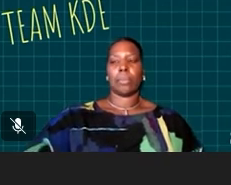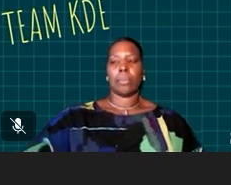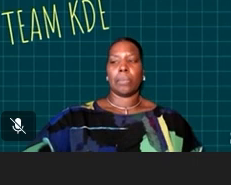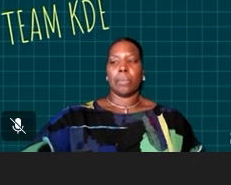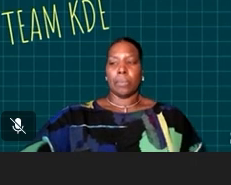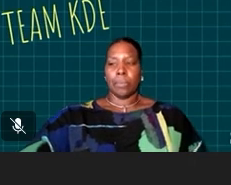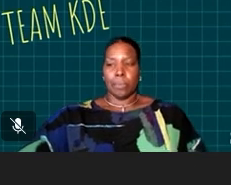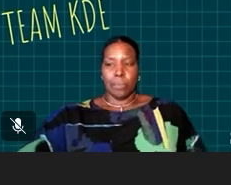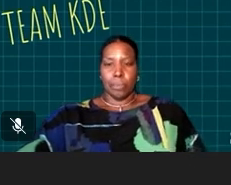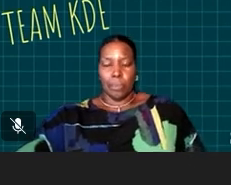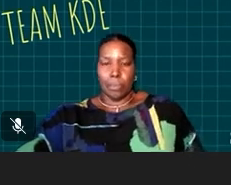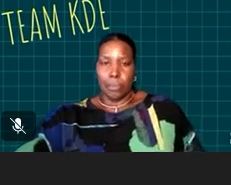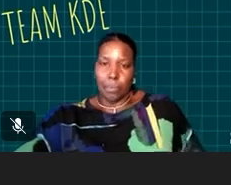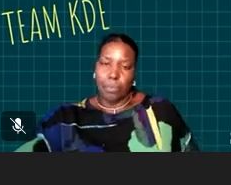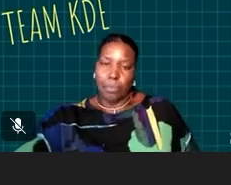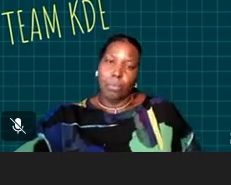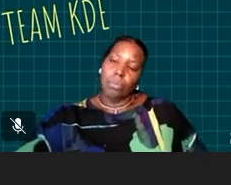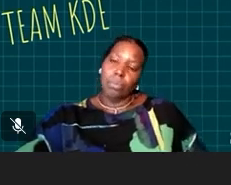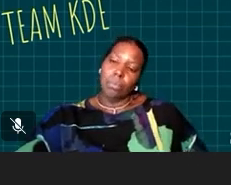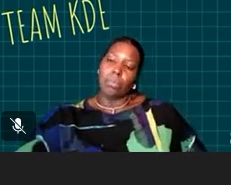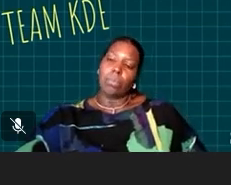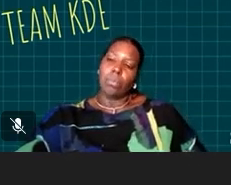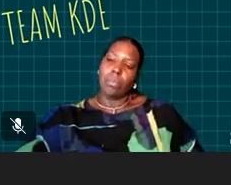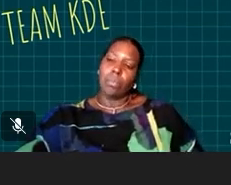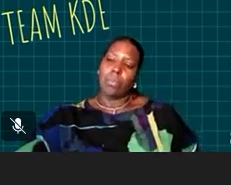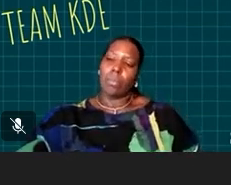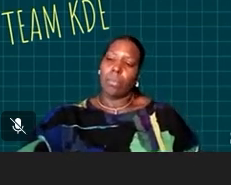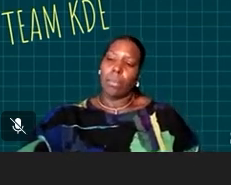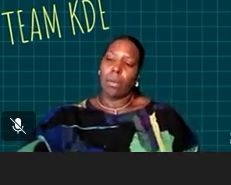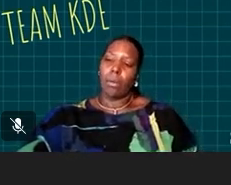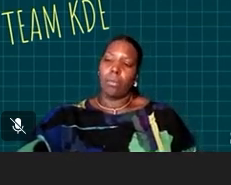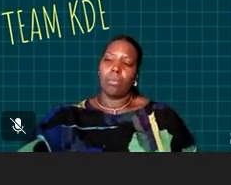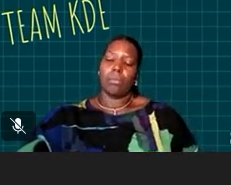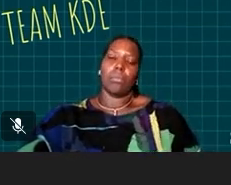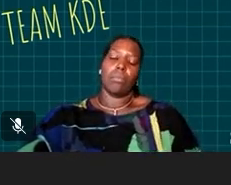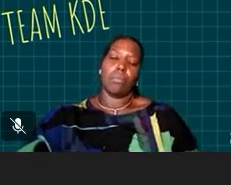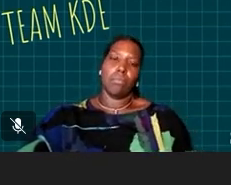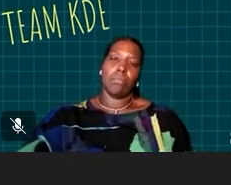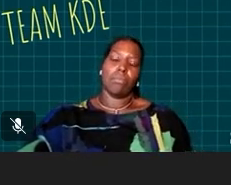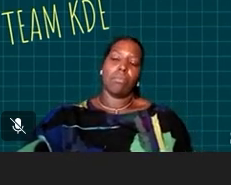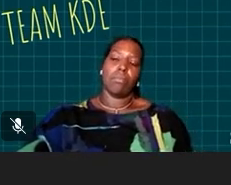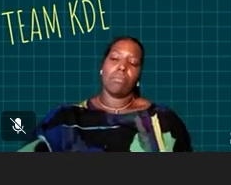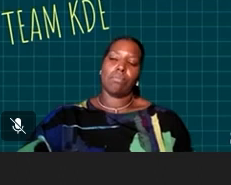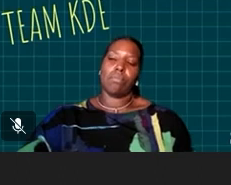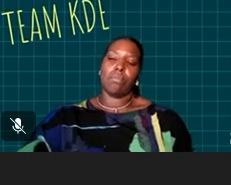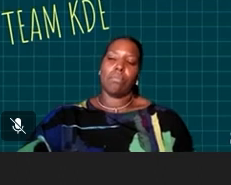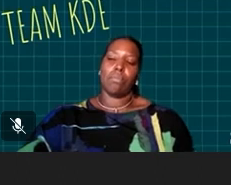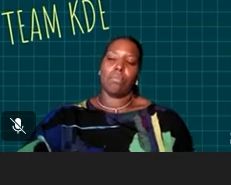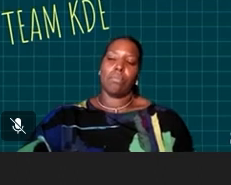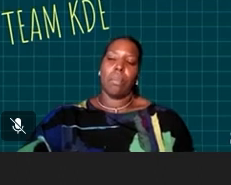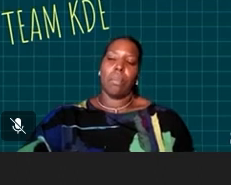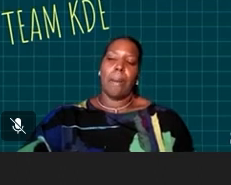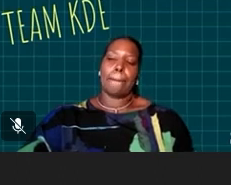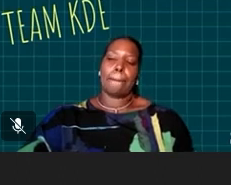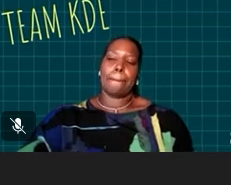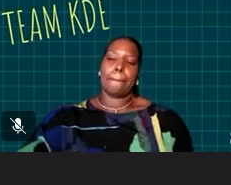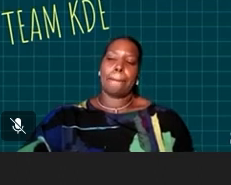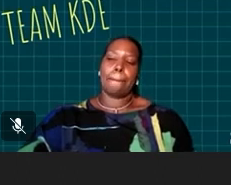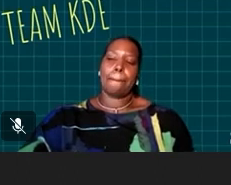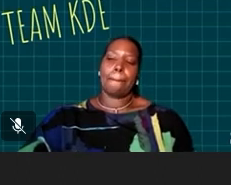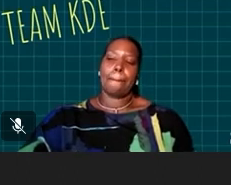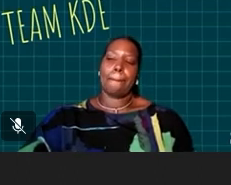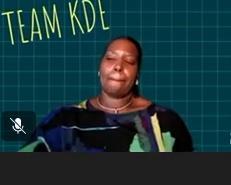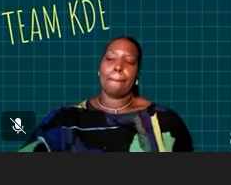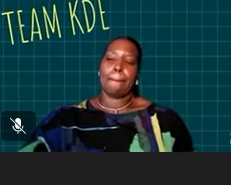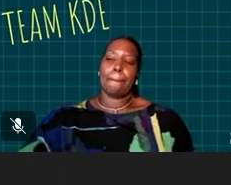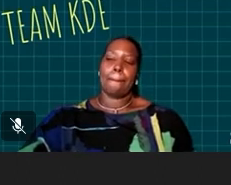labor or plant costs above and beyond what would be incurred by the 12, if only the 12 strands were